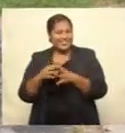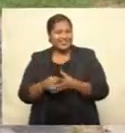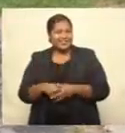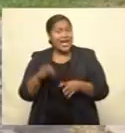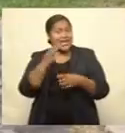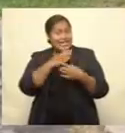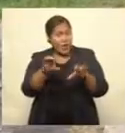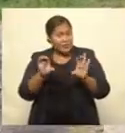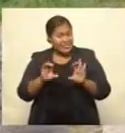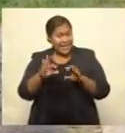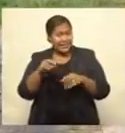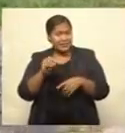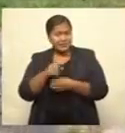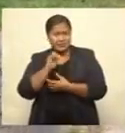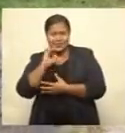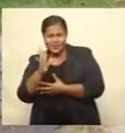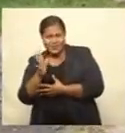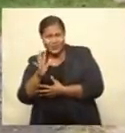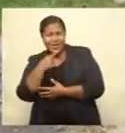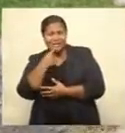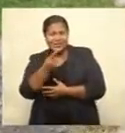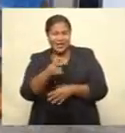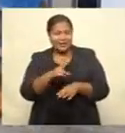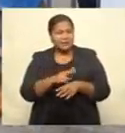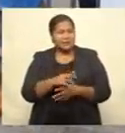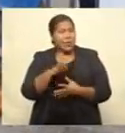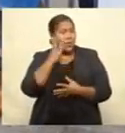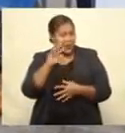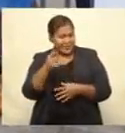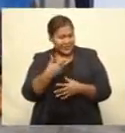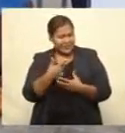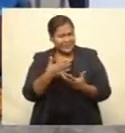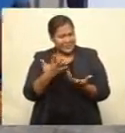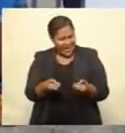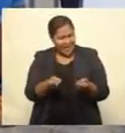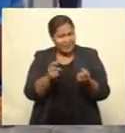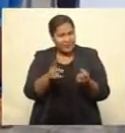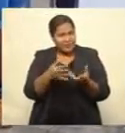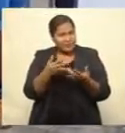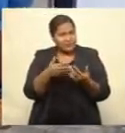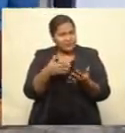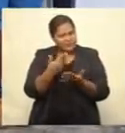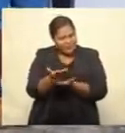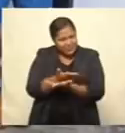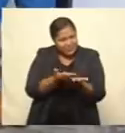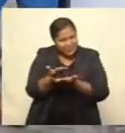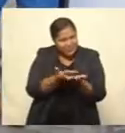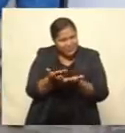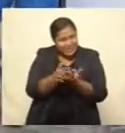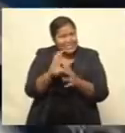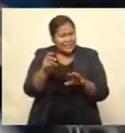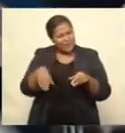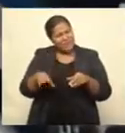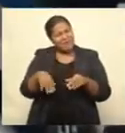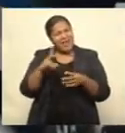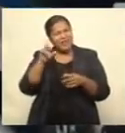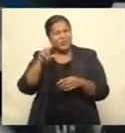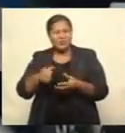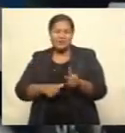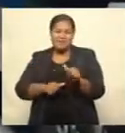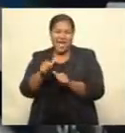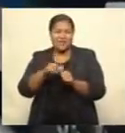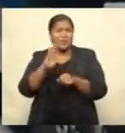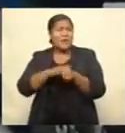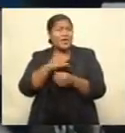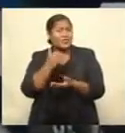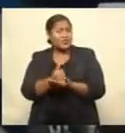spokesperson Dr. Shakil Sharif says while these talks are underway, some of their members are doing what they can to ensure that people are